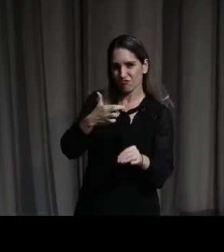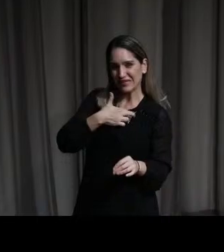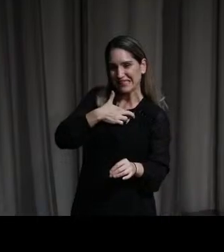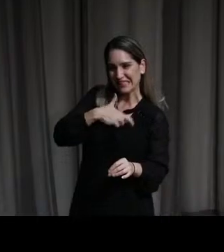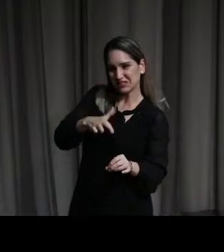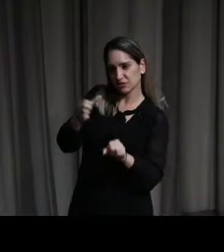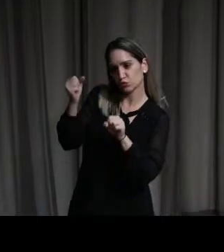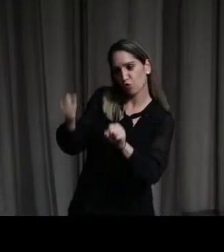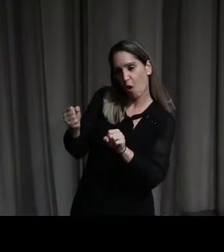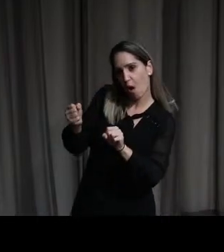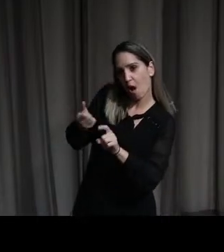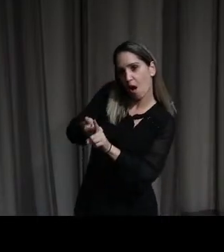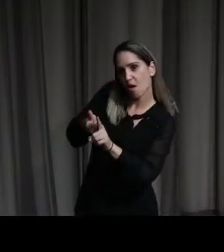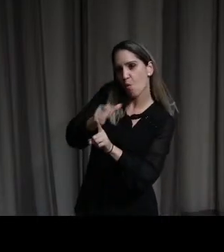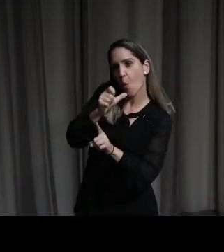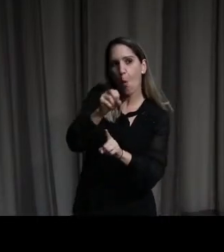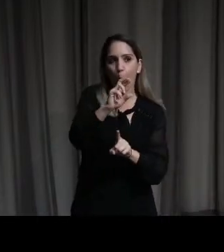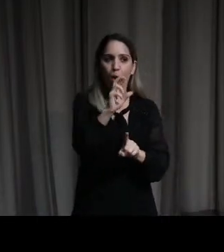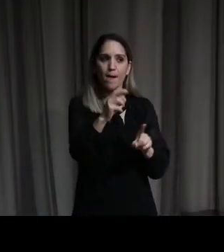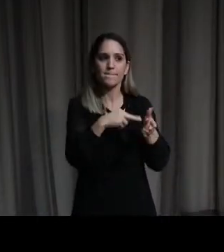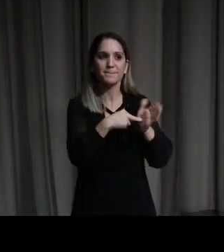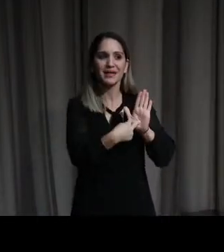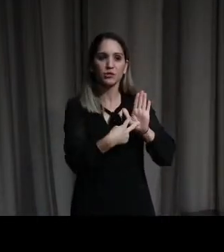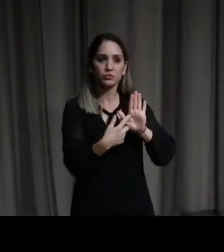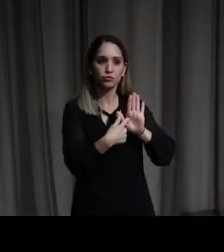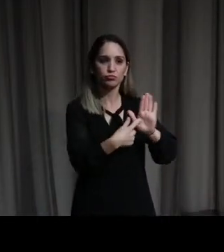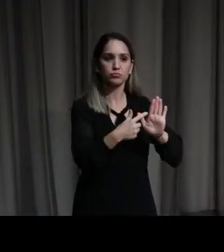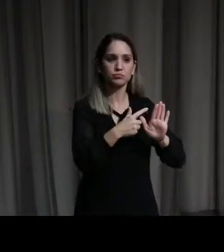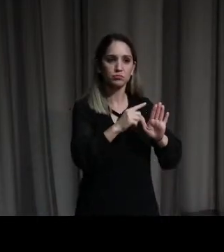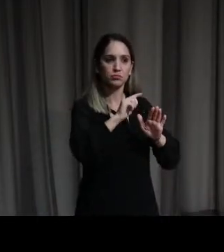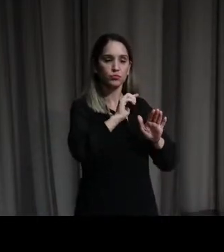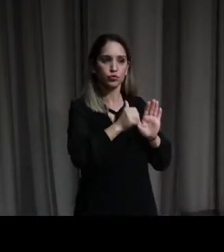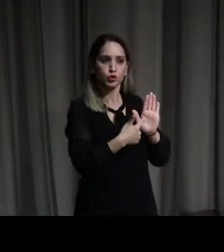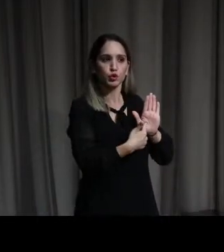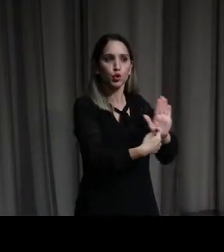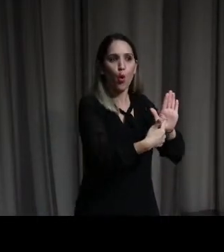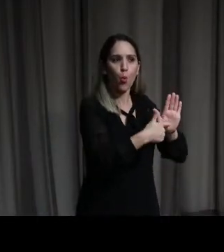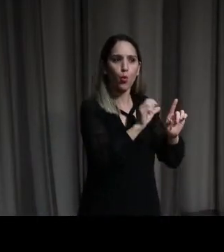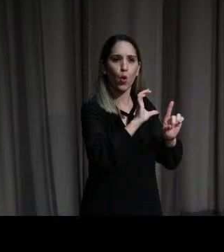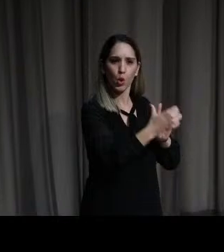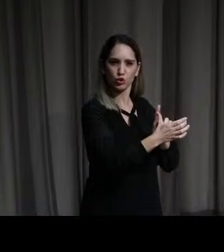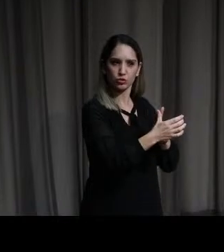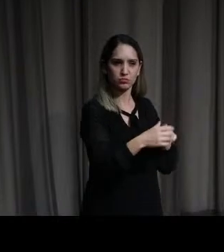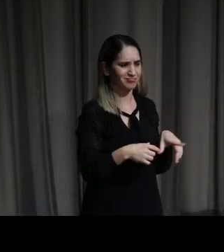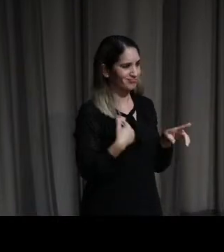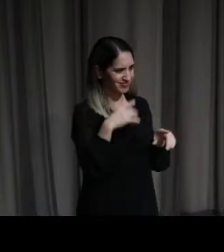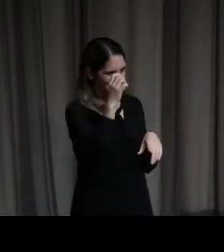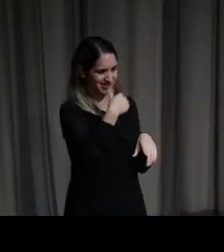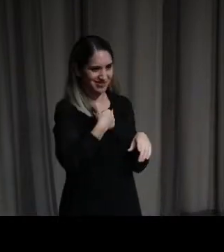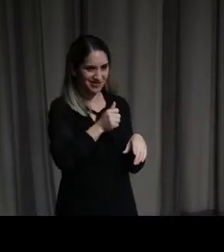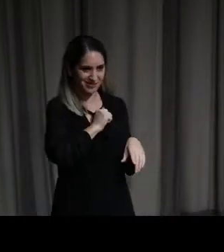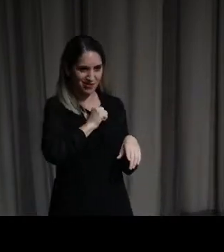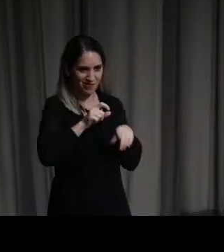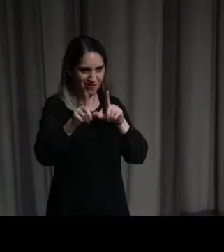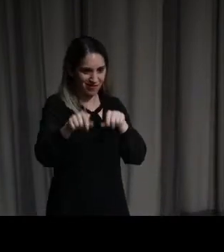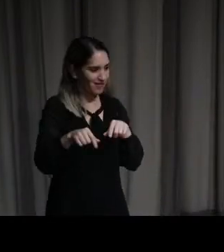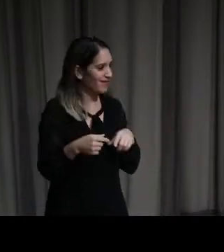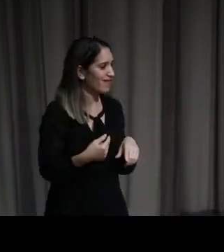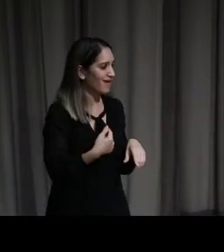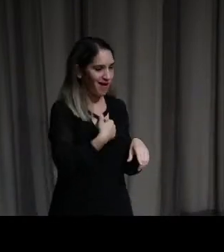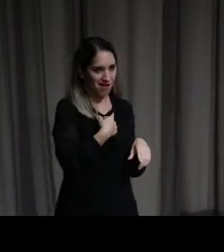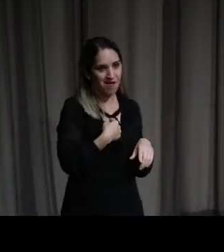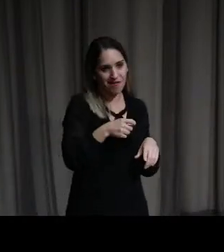religious and the spiritual? I guess I'll take that one. I've talked to his son,